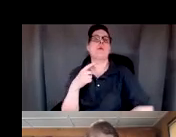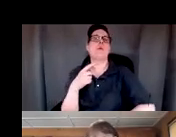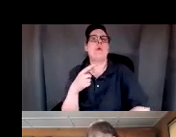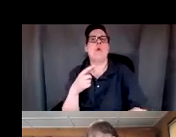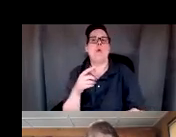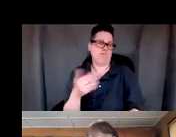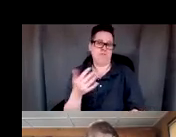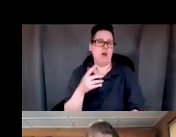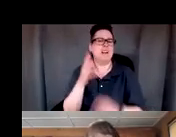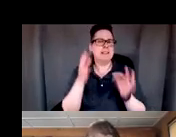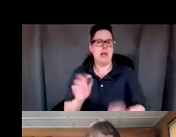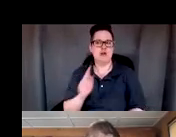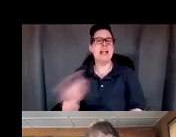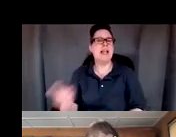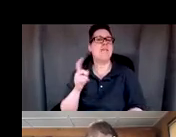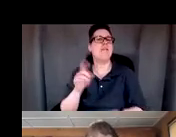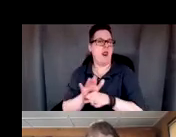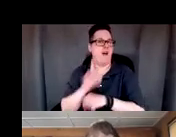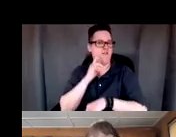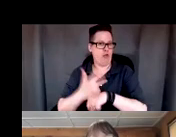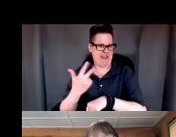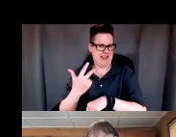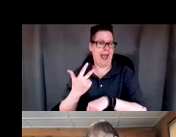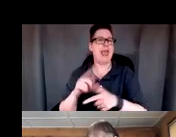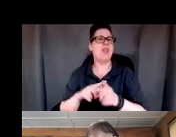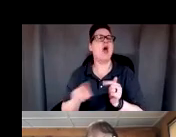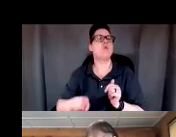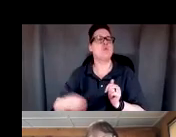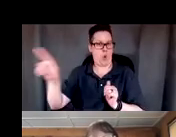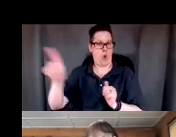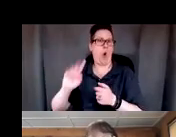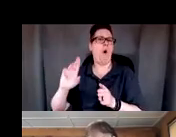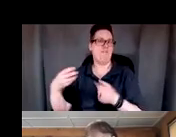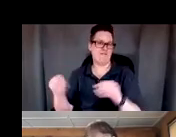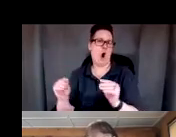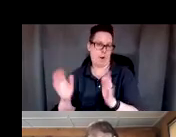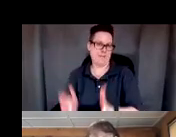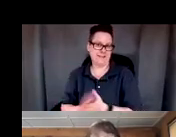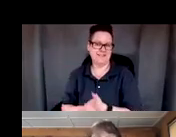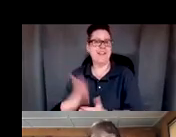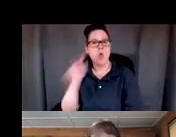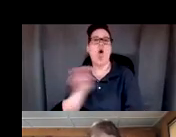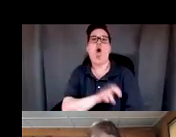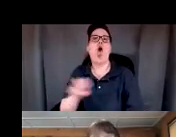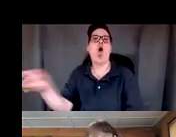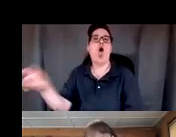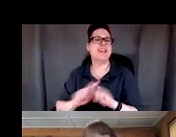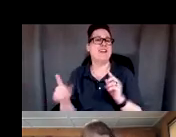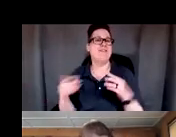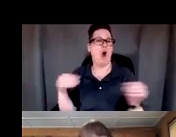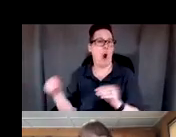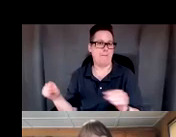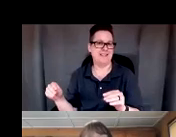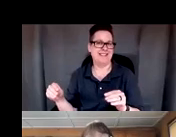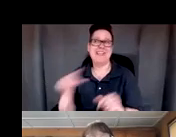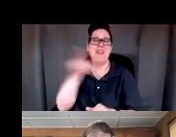3-day supply, and then they'd have to go to the pharmacy where they could check to see if they had a script. But that's why they were bouncing to different pharmacies. There was no way to